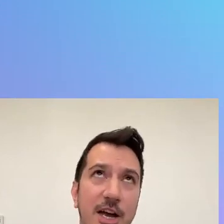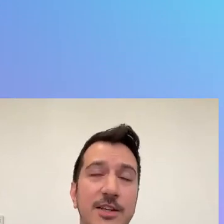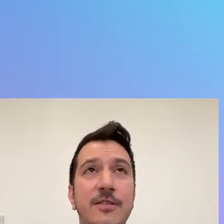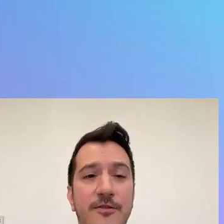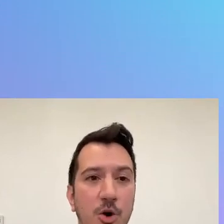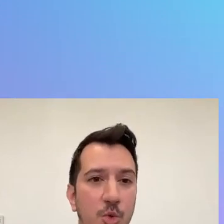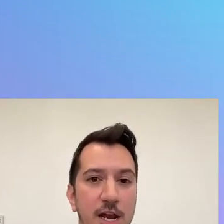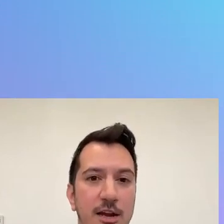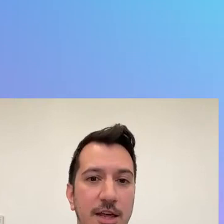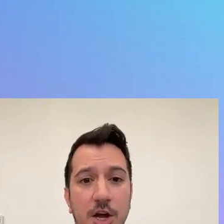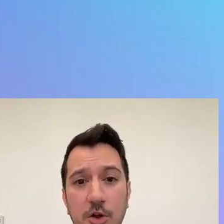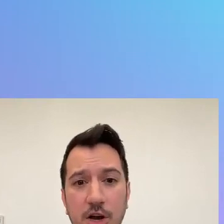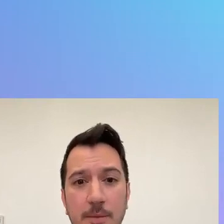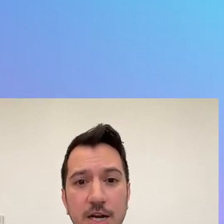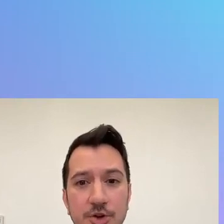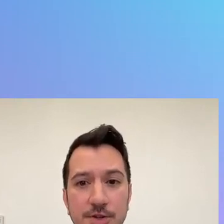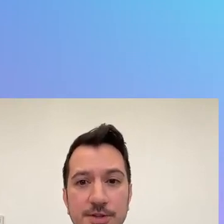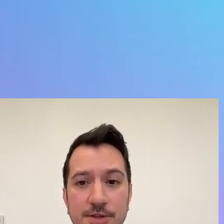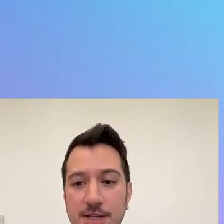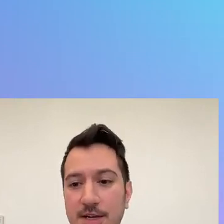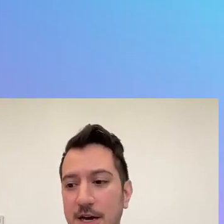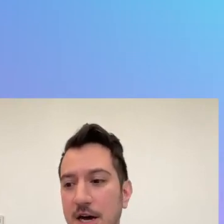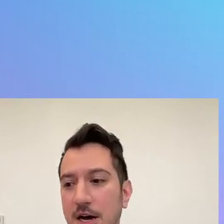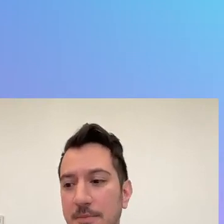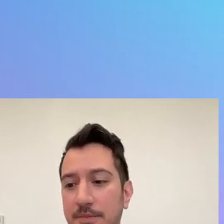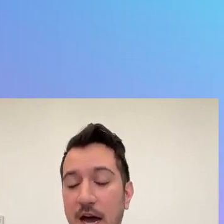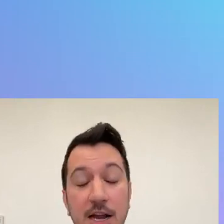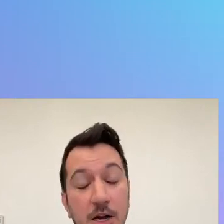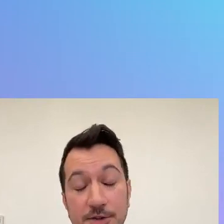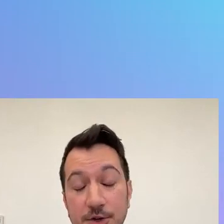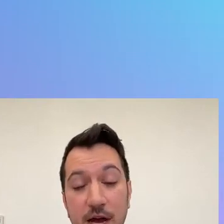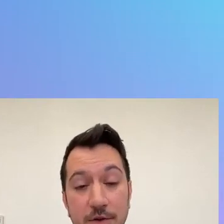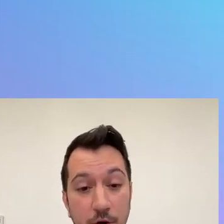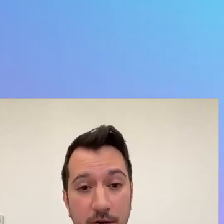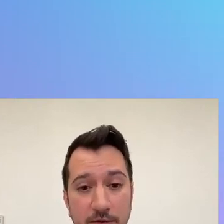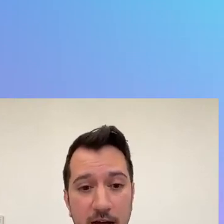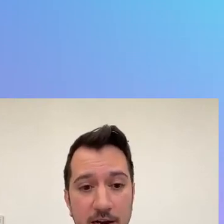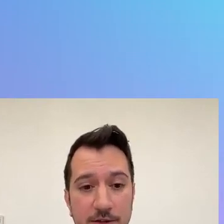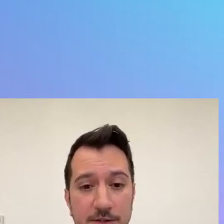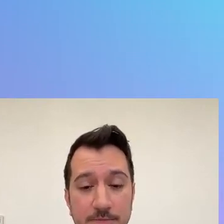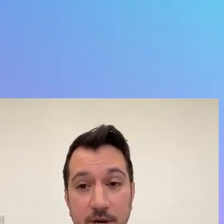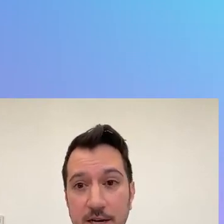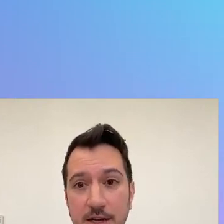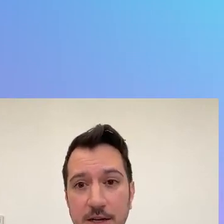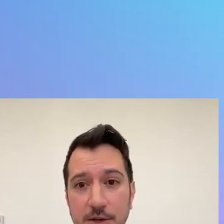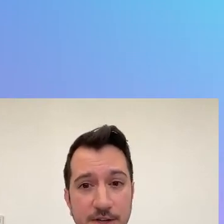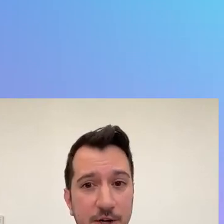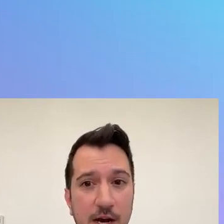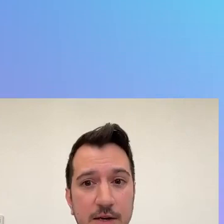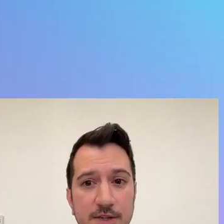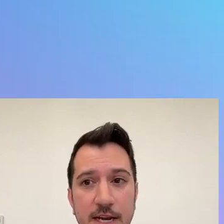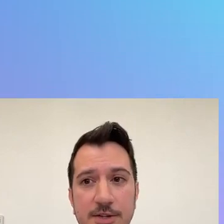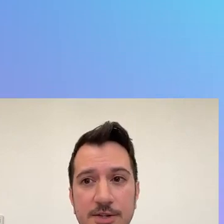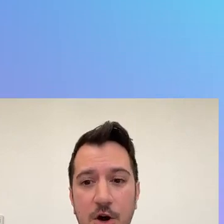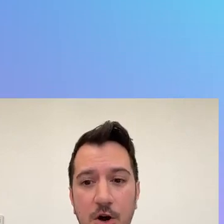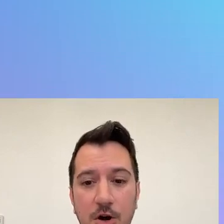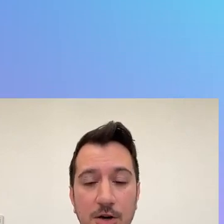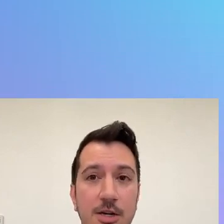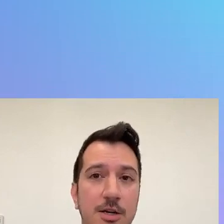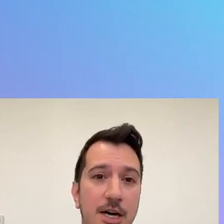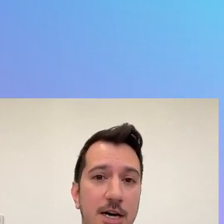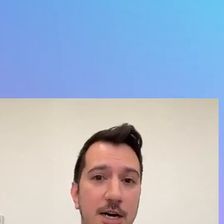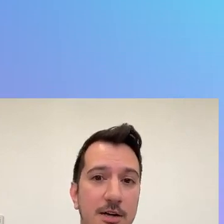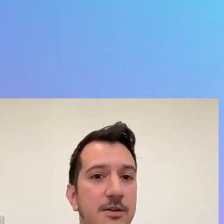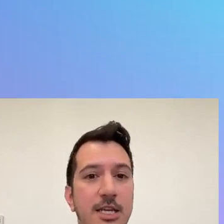font size, font weight, and the color combinations. Icons do have a little bit of guidance, but those interactive states